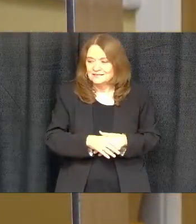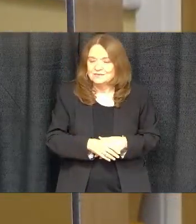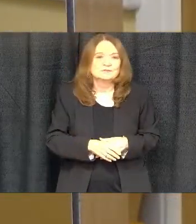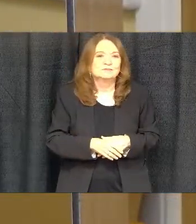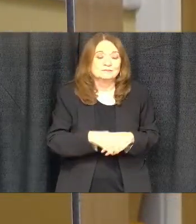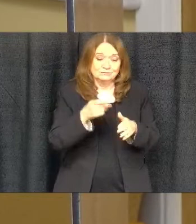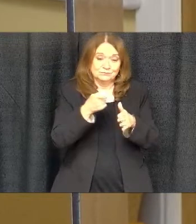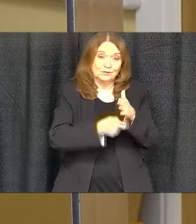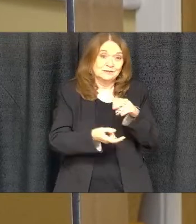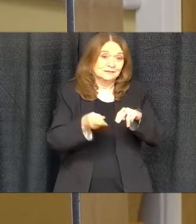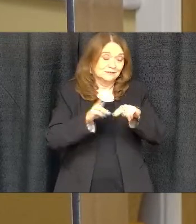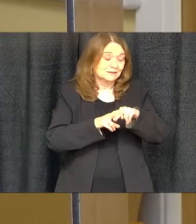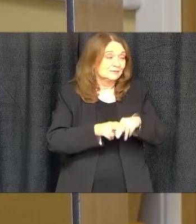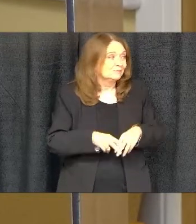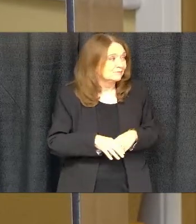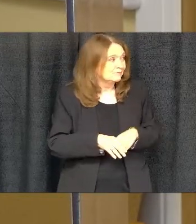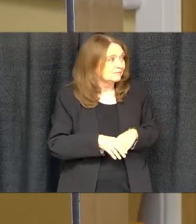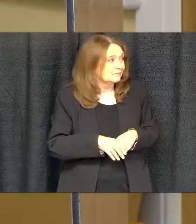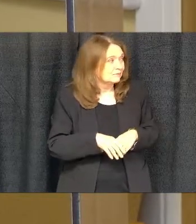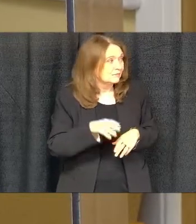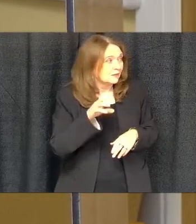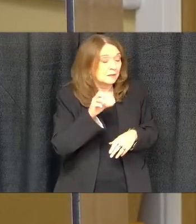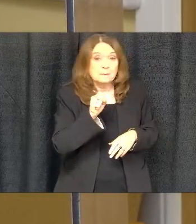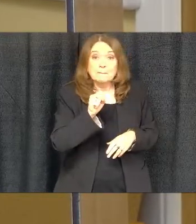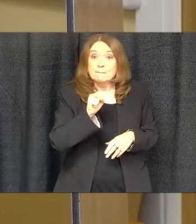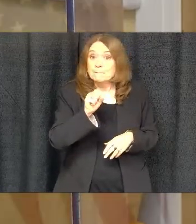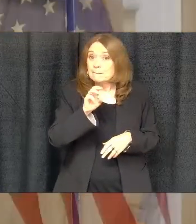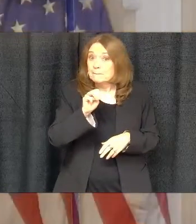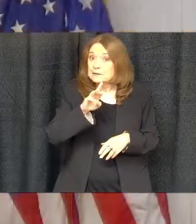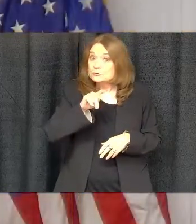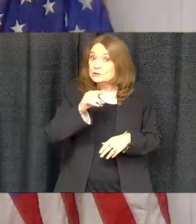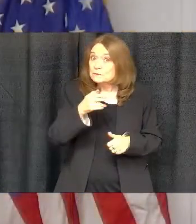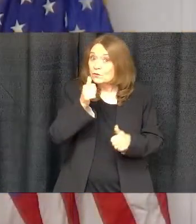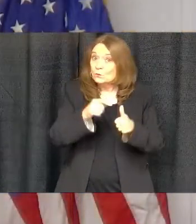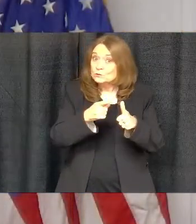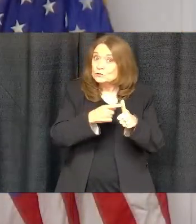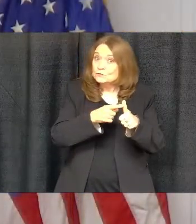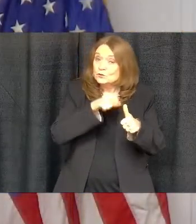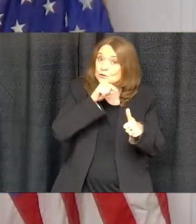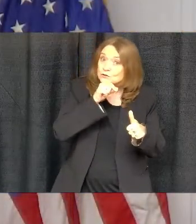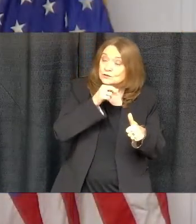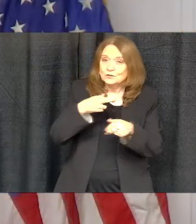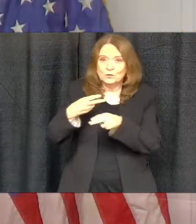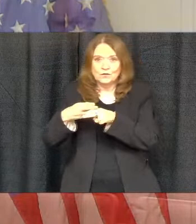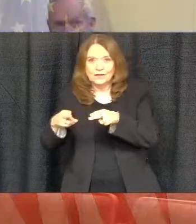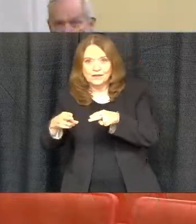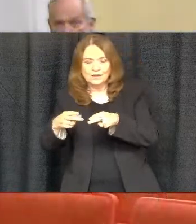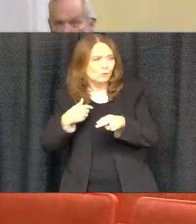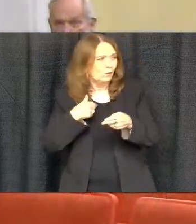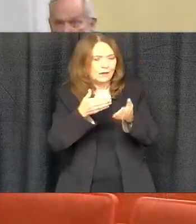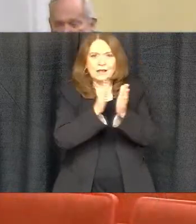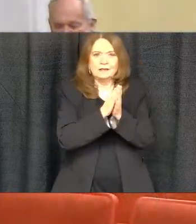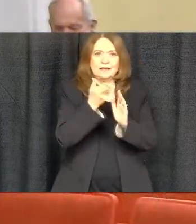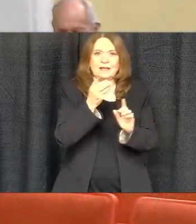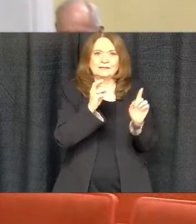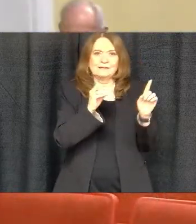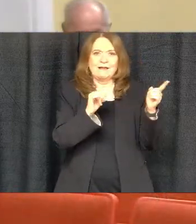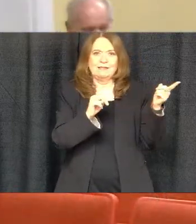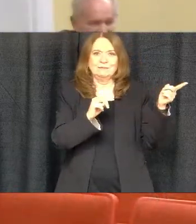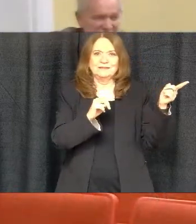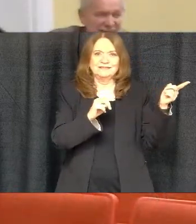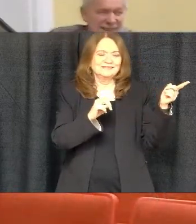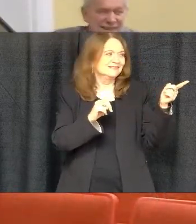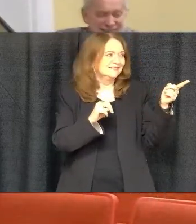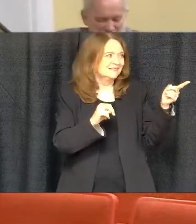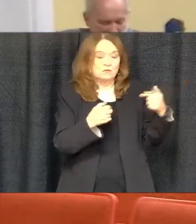went up. Thank you, Mayor. Mr. Smith, which came first, chicken or the egg? I'm going to defer to Councilperson Holloman. Okay, I do